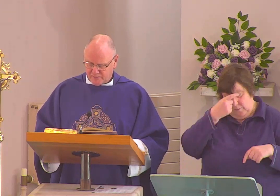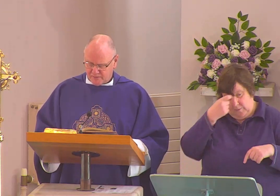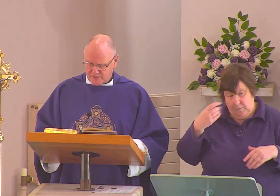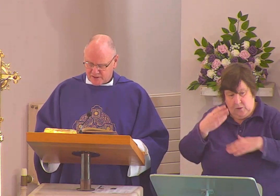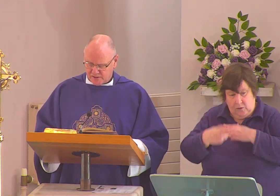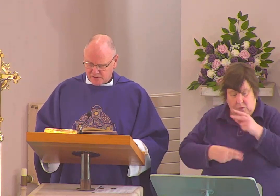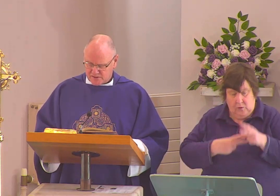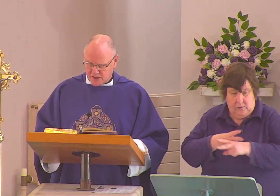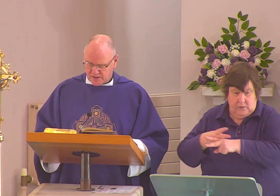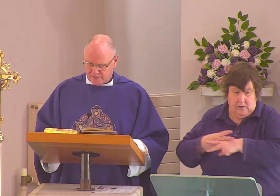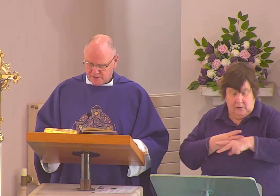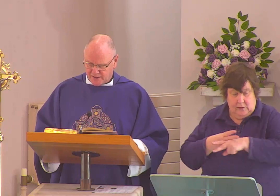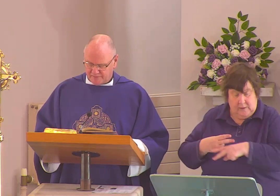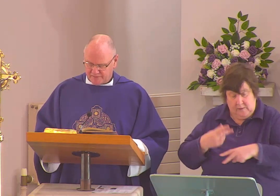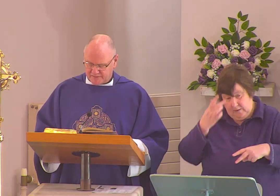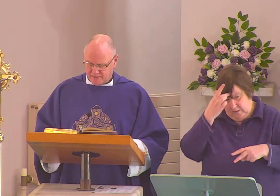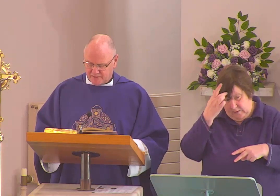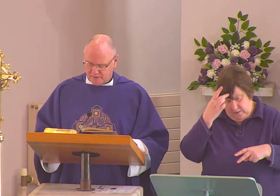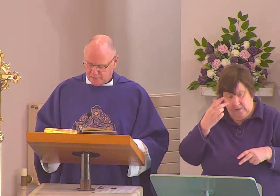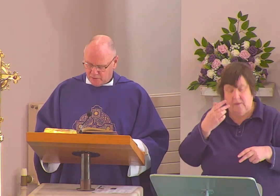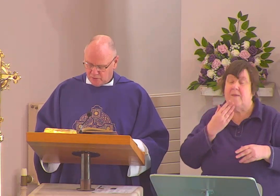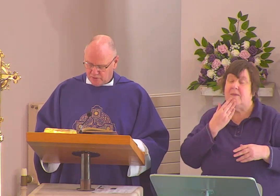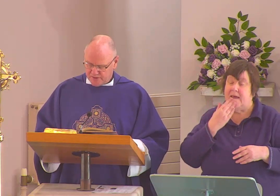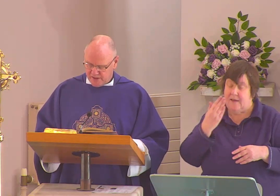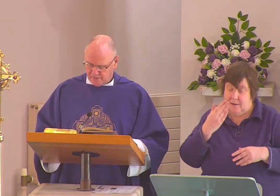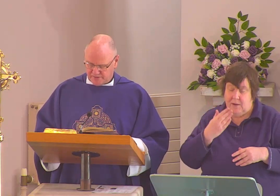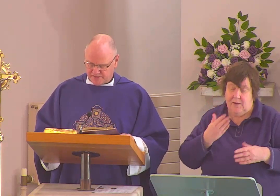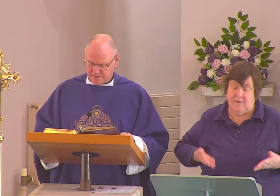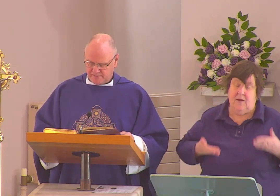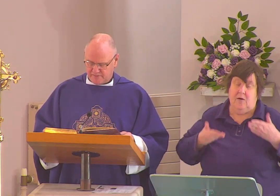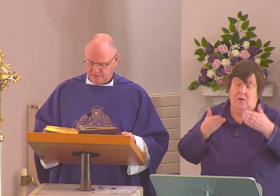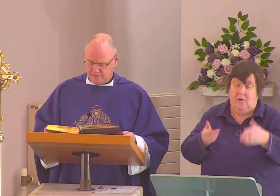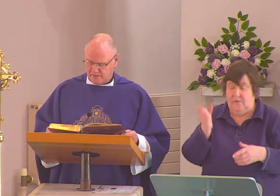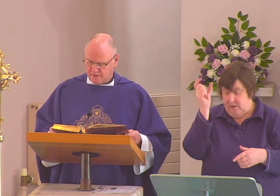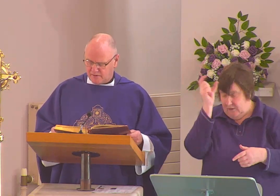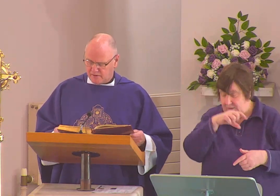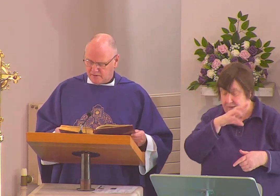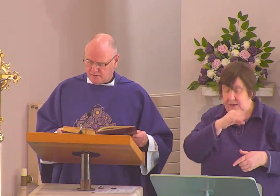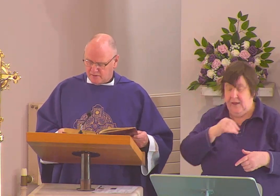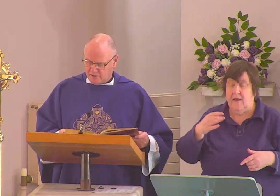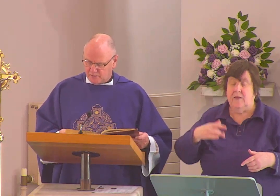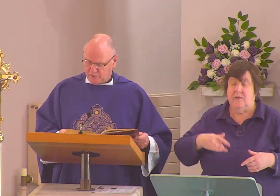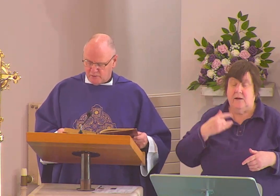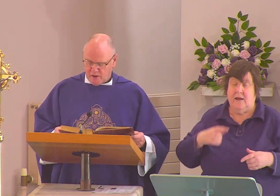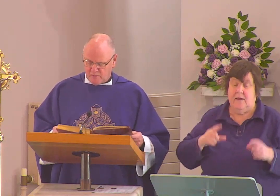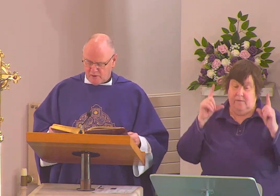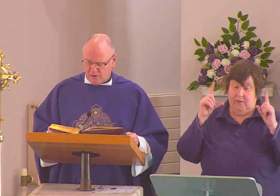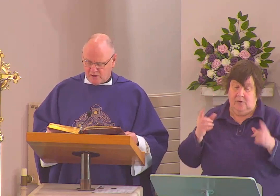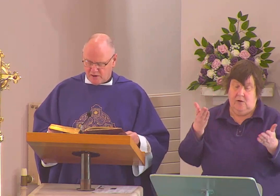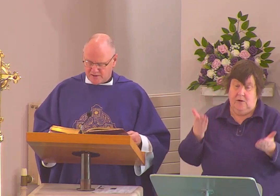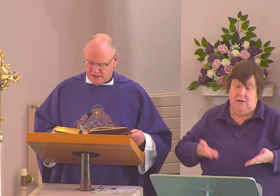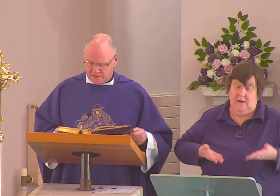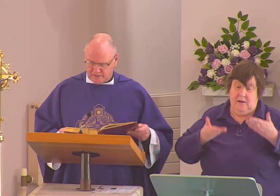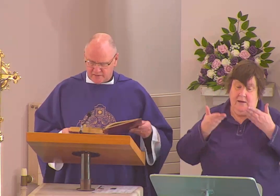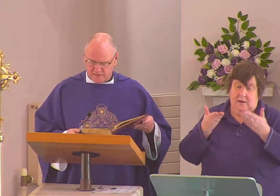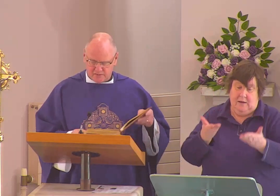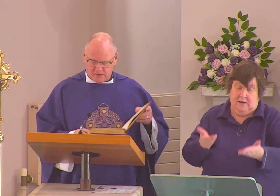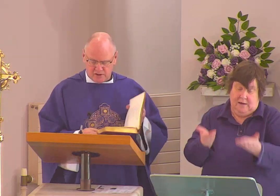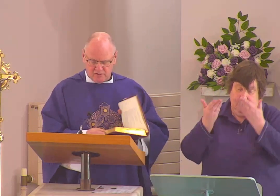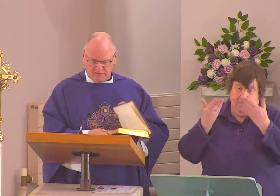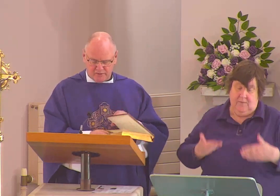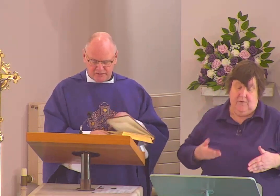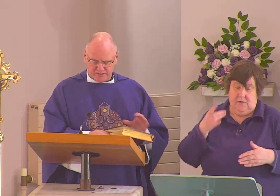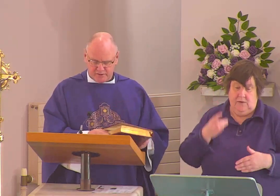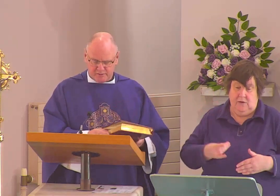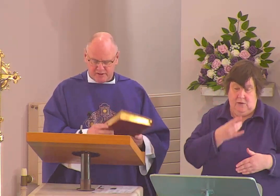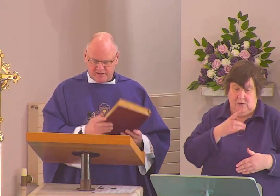offer their skills and their lives. Lord, hear us. And we remember our dead, our